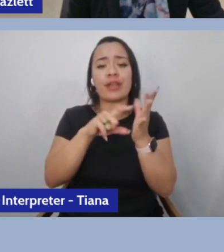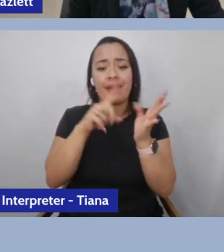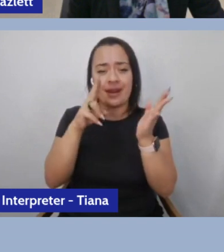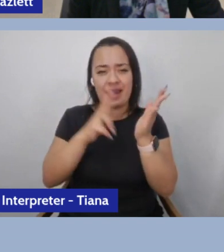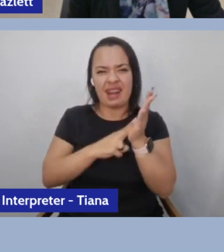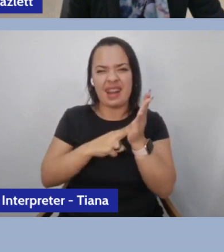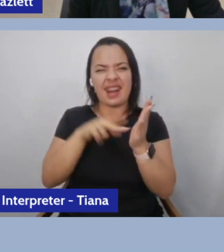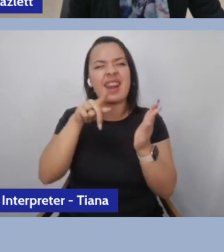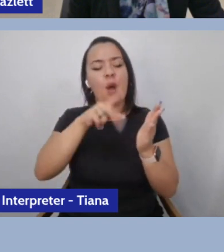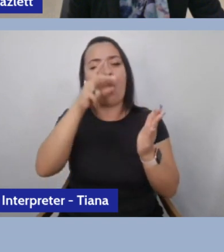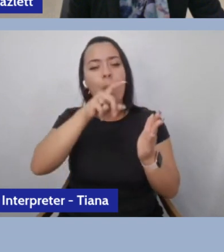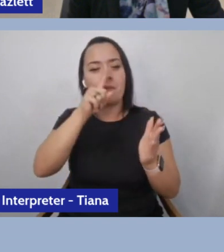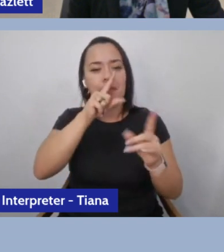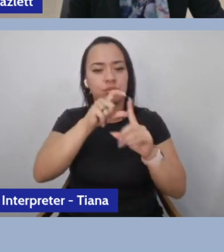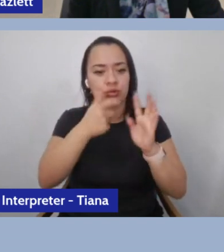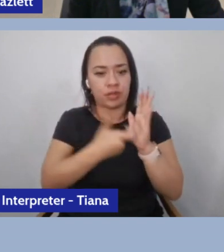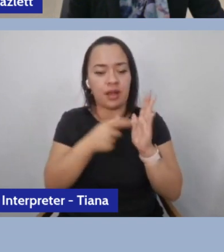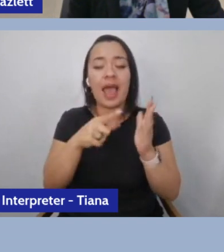someone with dementia?